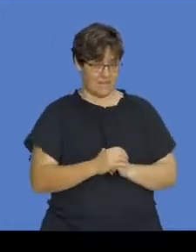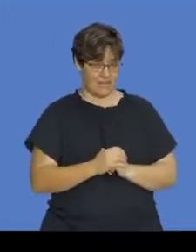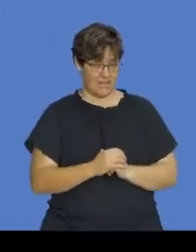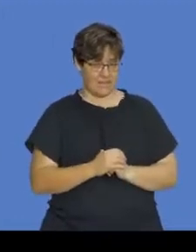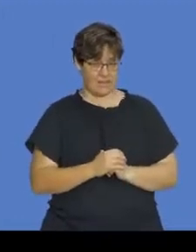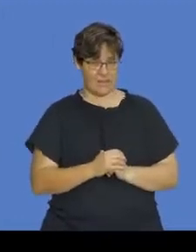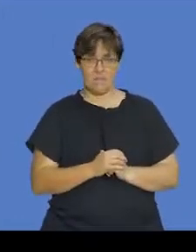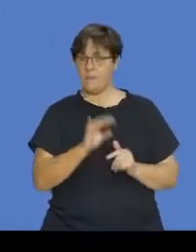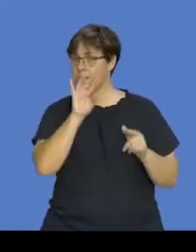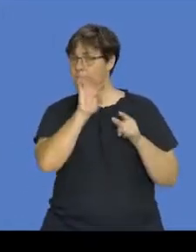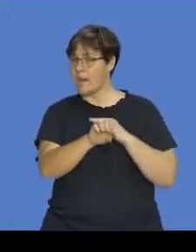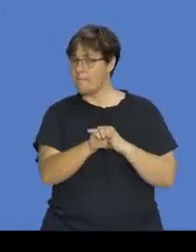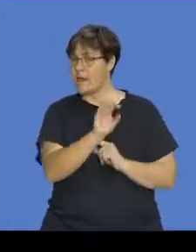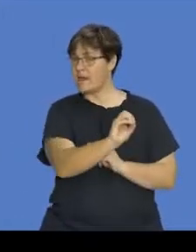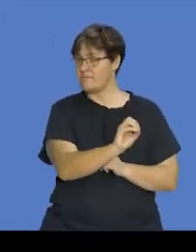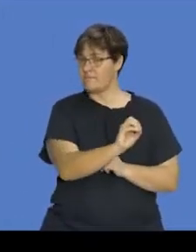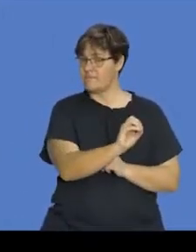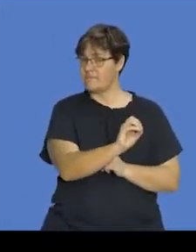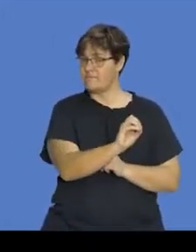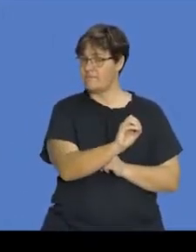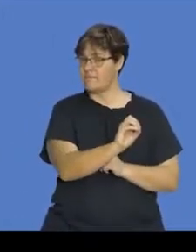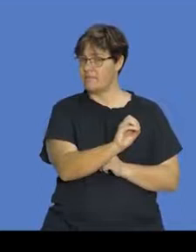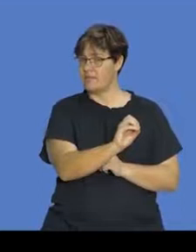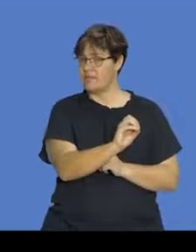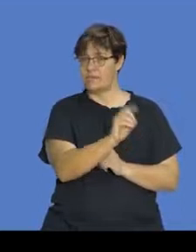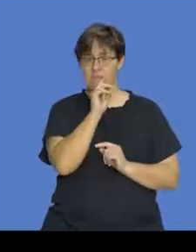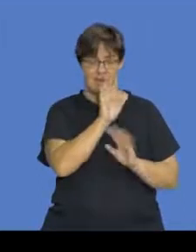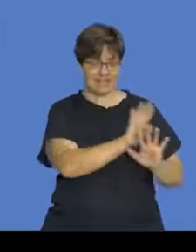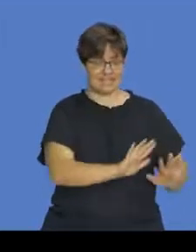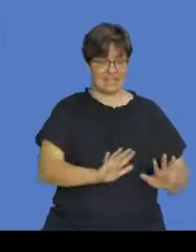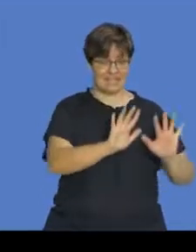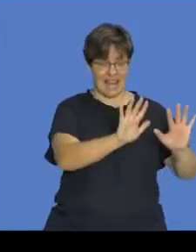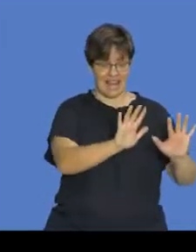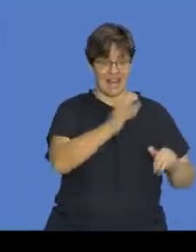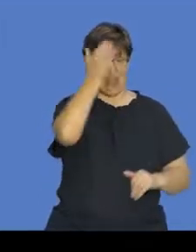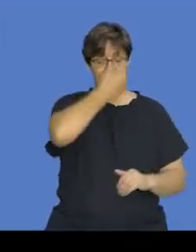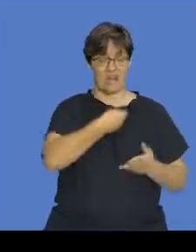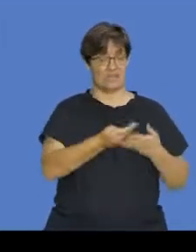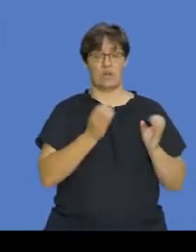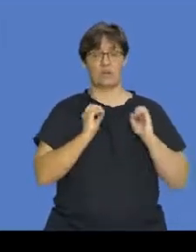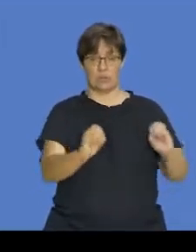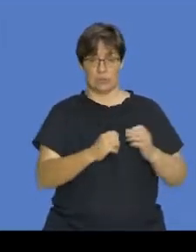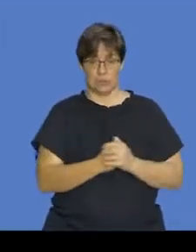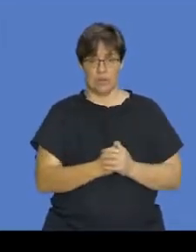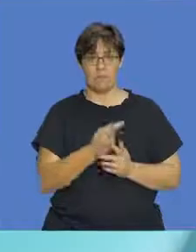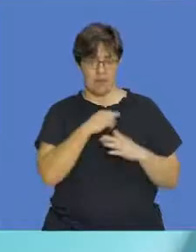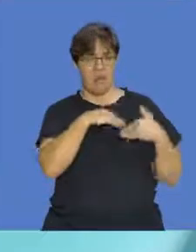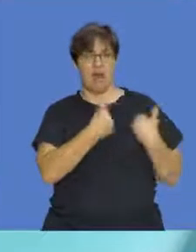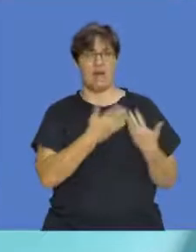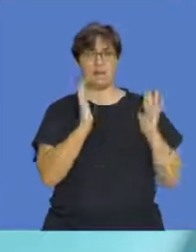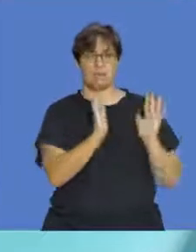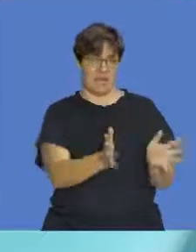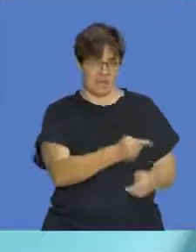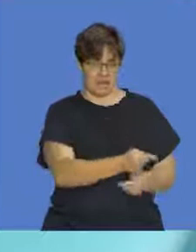recognize that we've got over here? There are 10 that are not face cards that are still hearts.